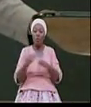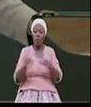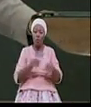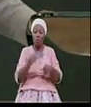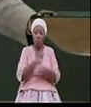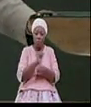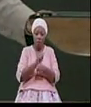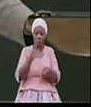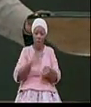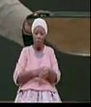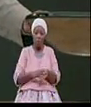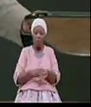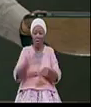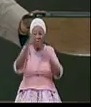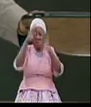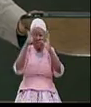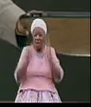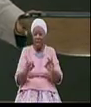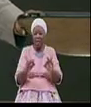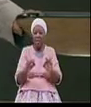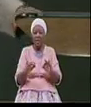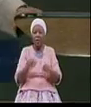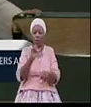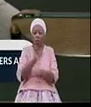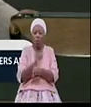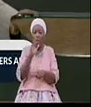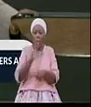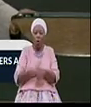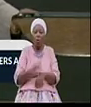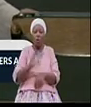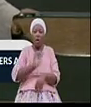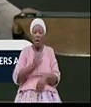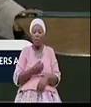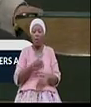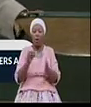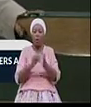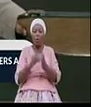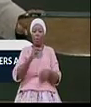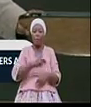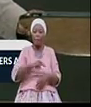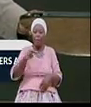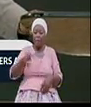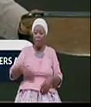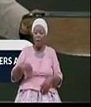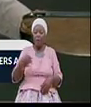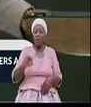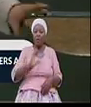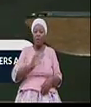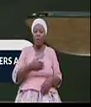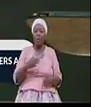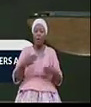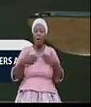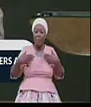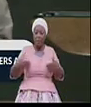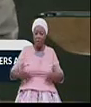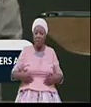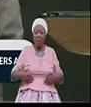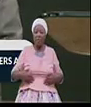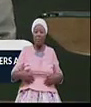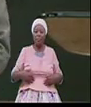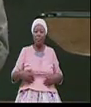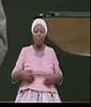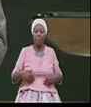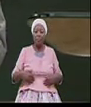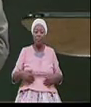Decisively dealing with our own members in our body and our loose manners. Look at number